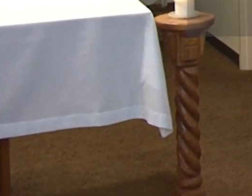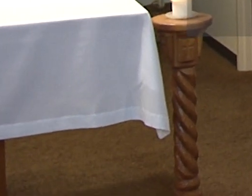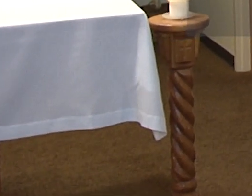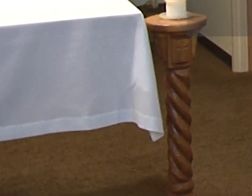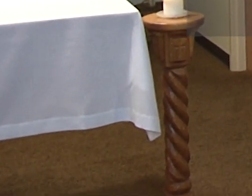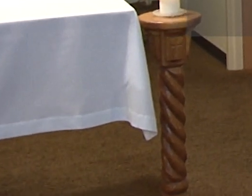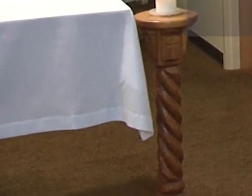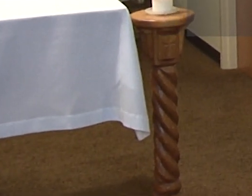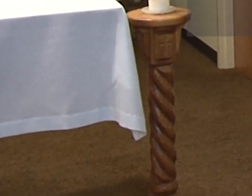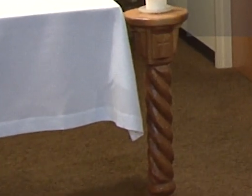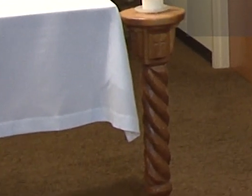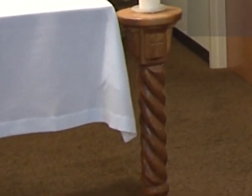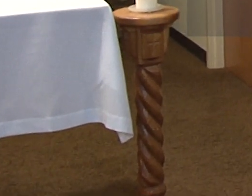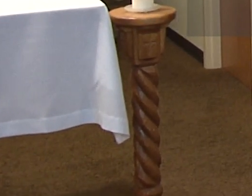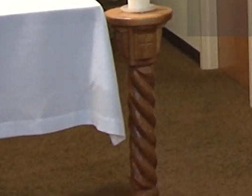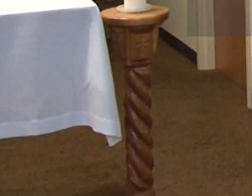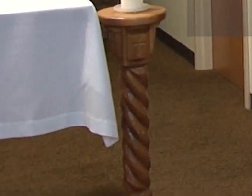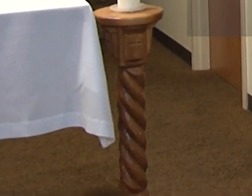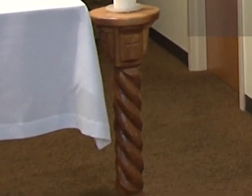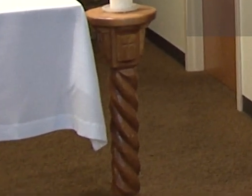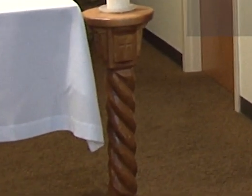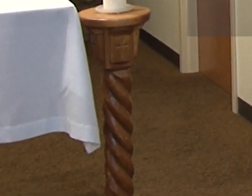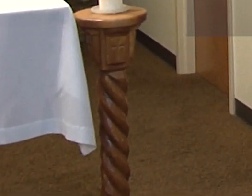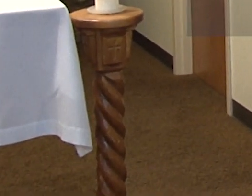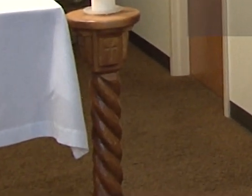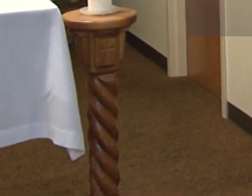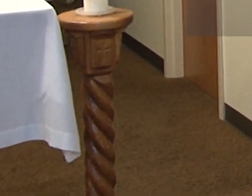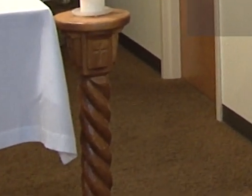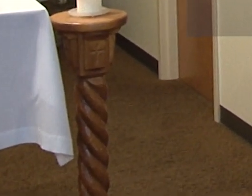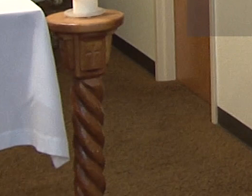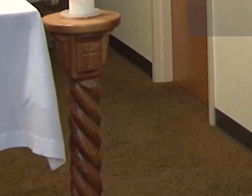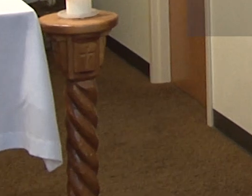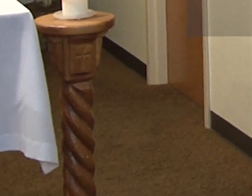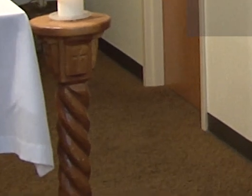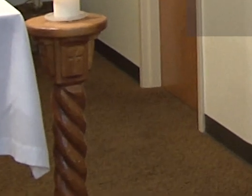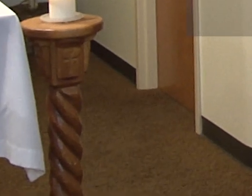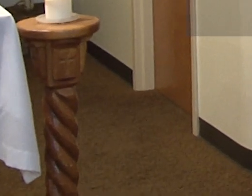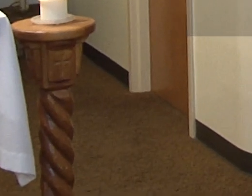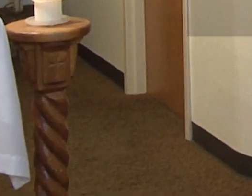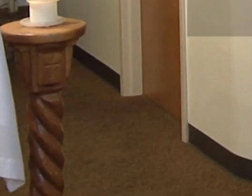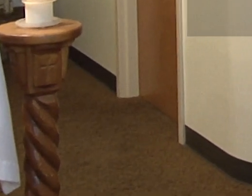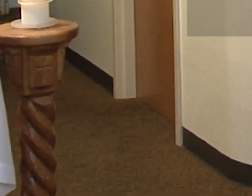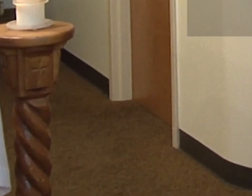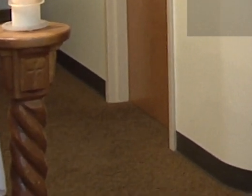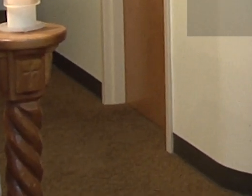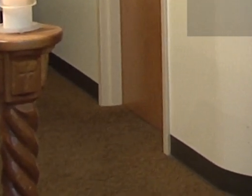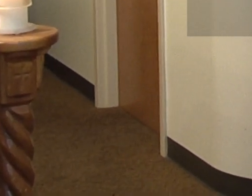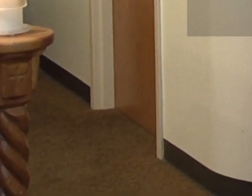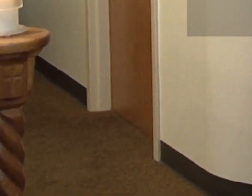your salvation. Let your love in us